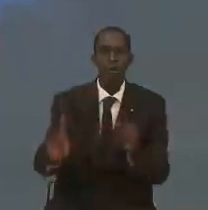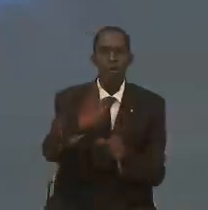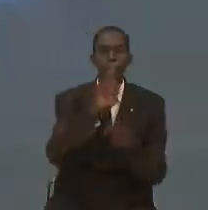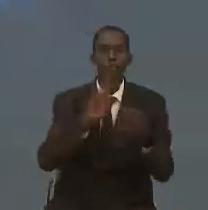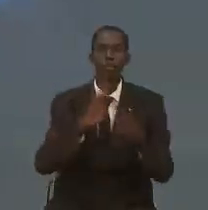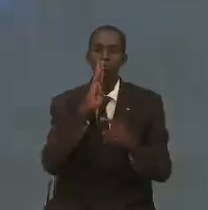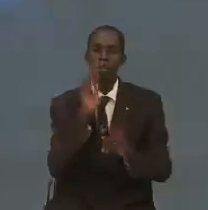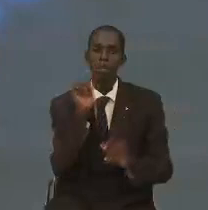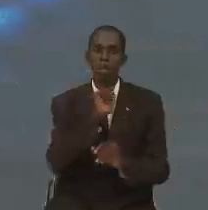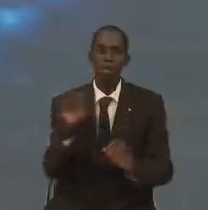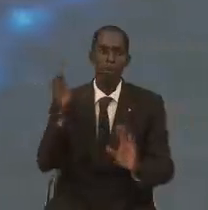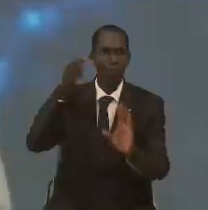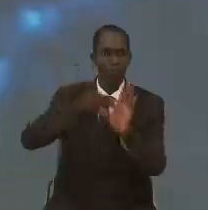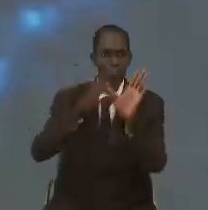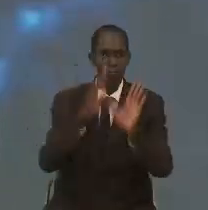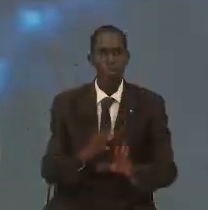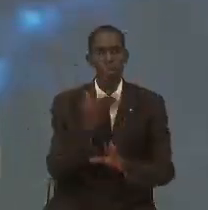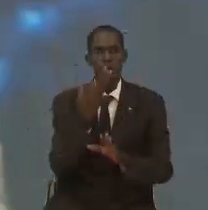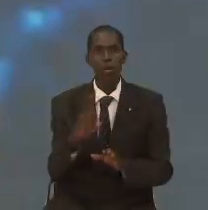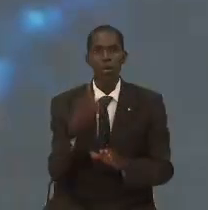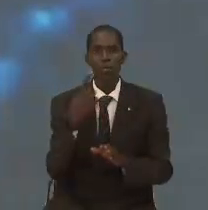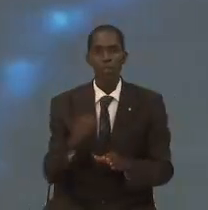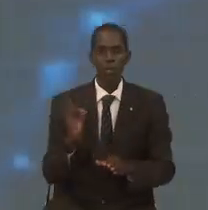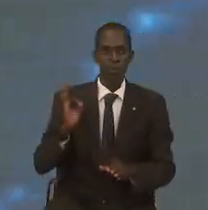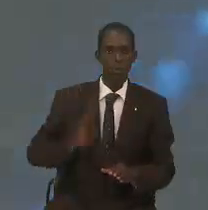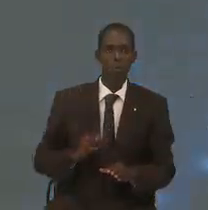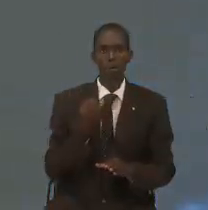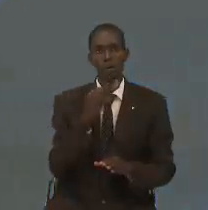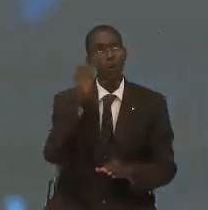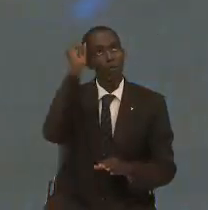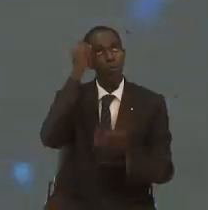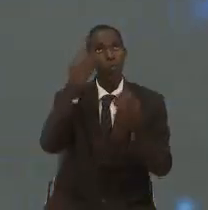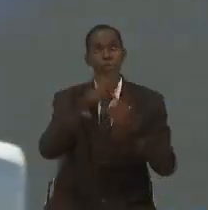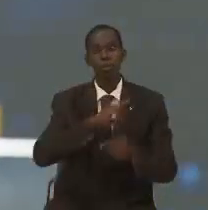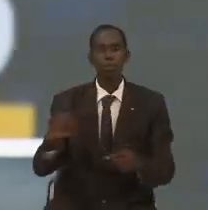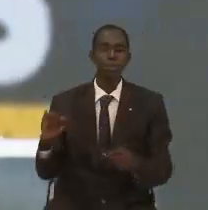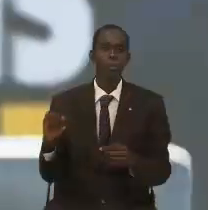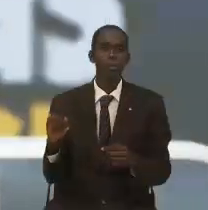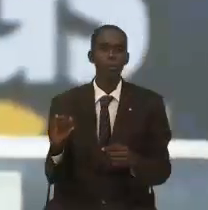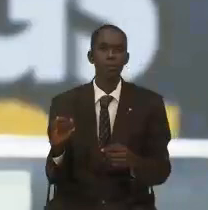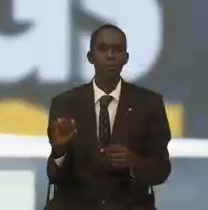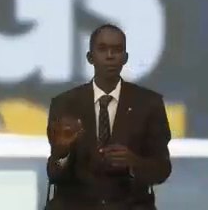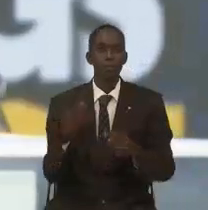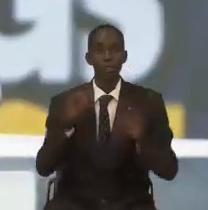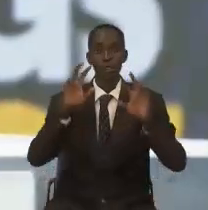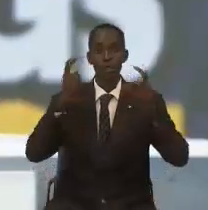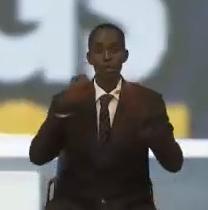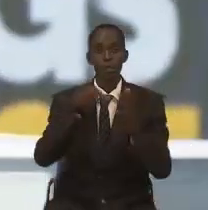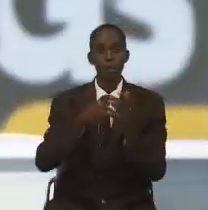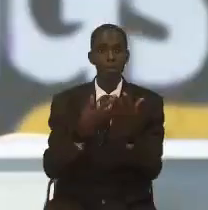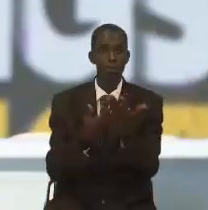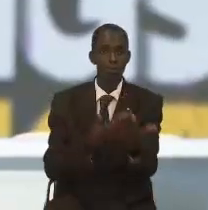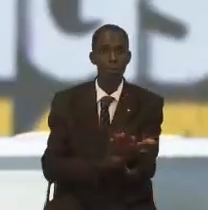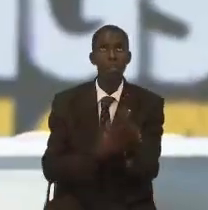partaker of the benefits of his coming on the final day. We're looking at the message this morning,